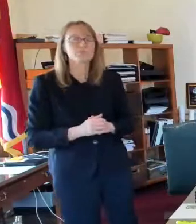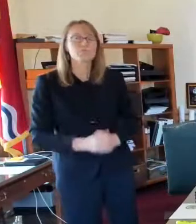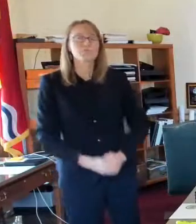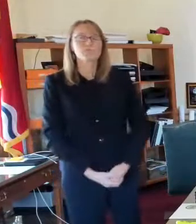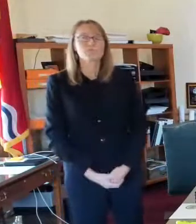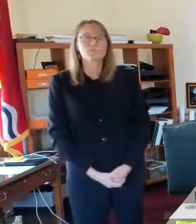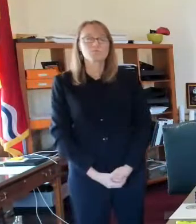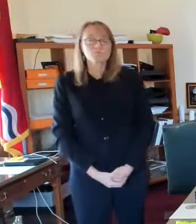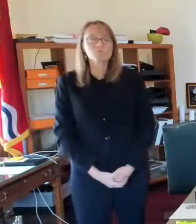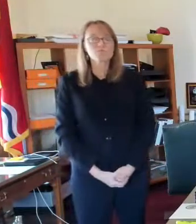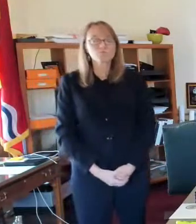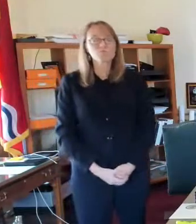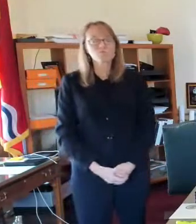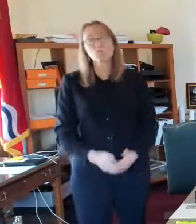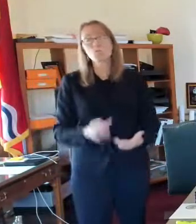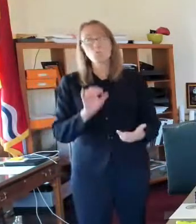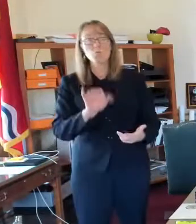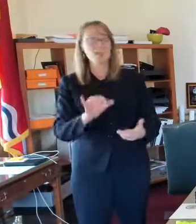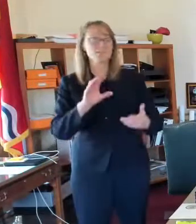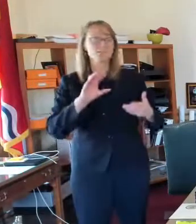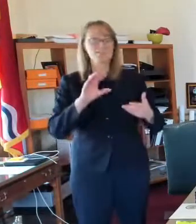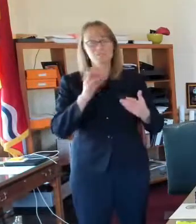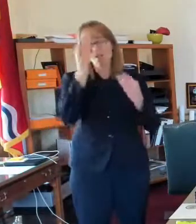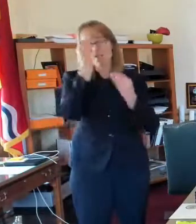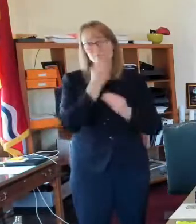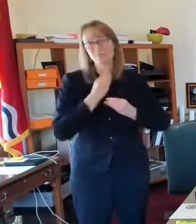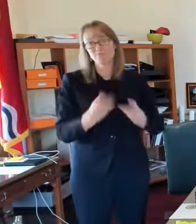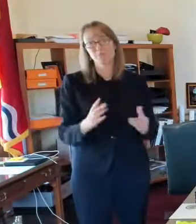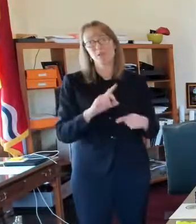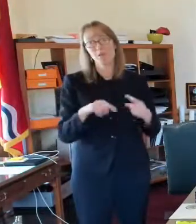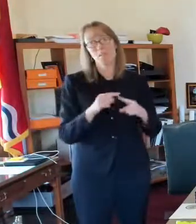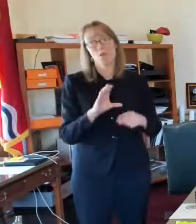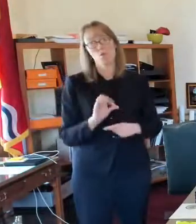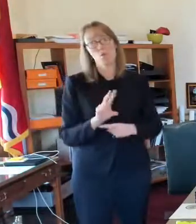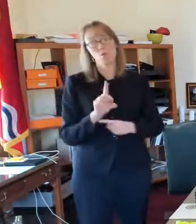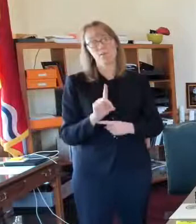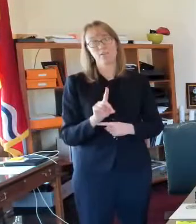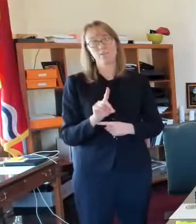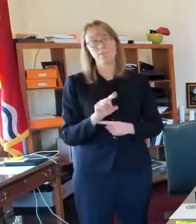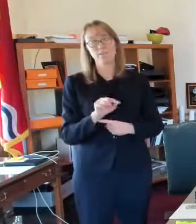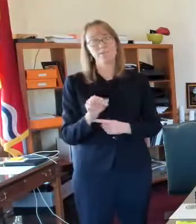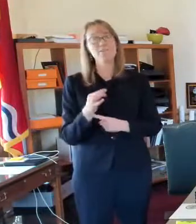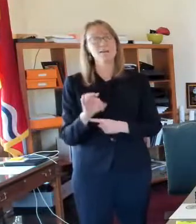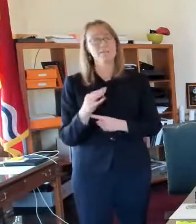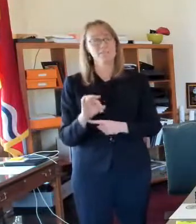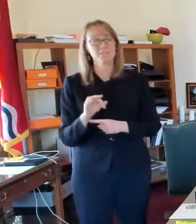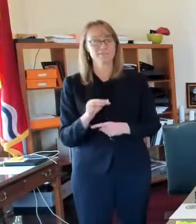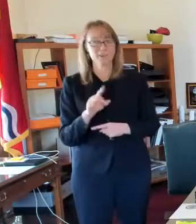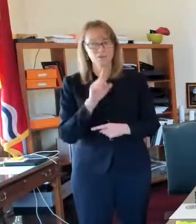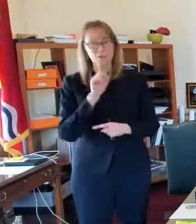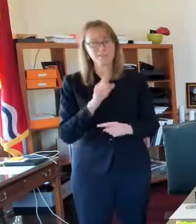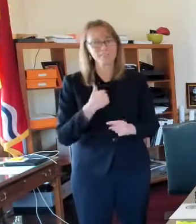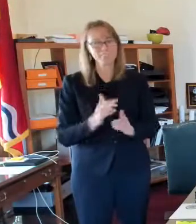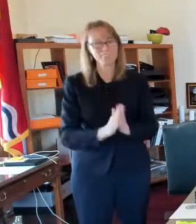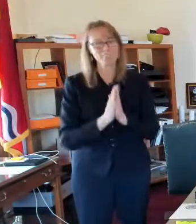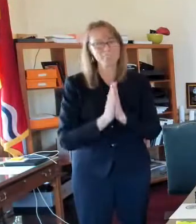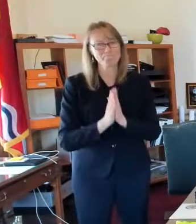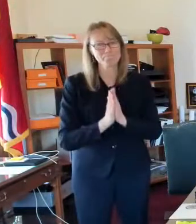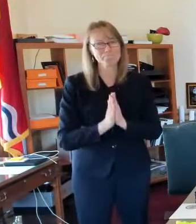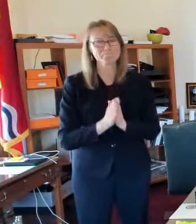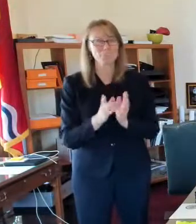really just a plea for everybody to be serious about